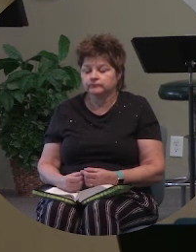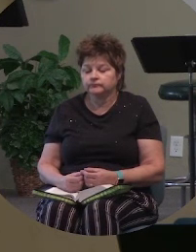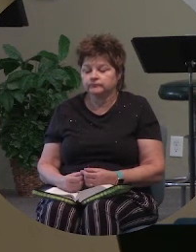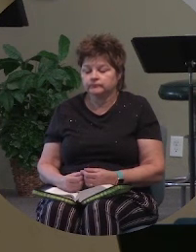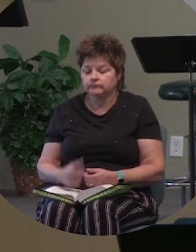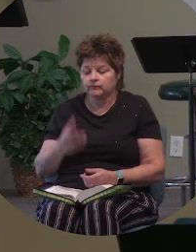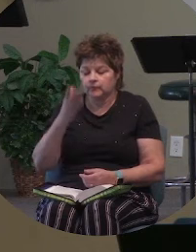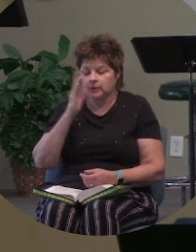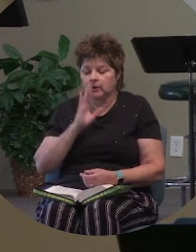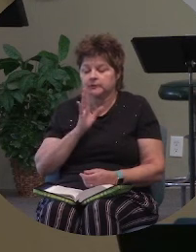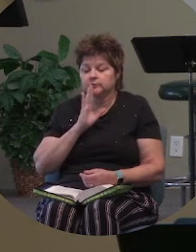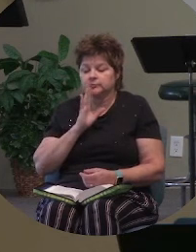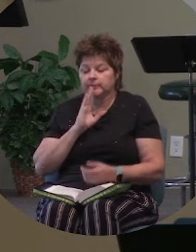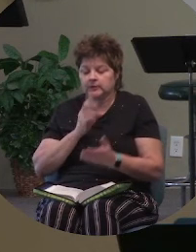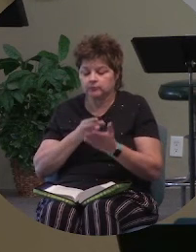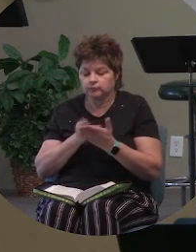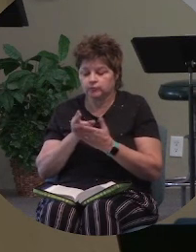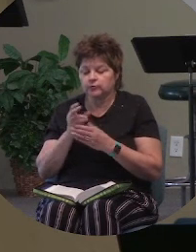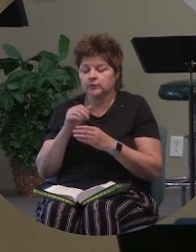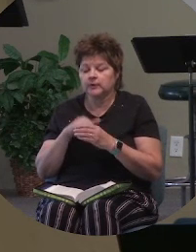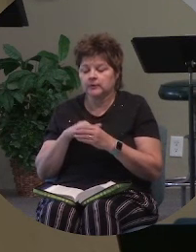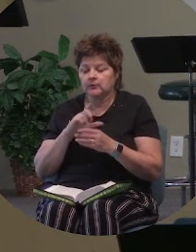God, speak truth into our lives.